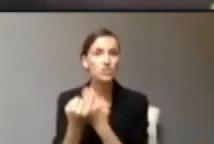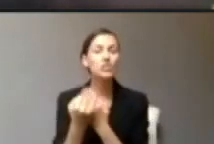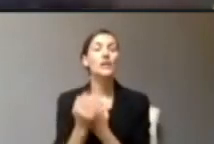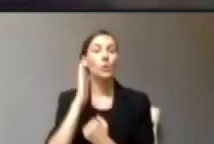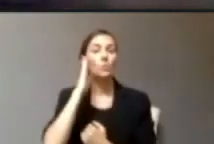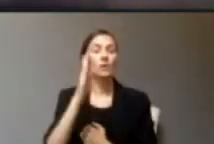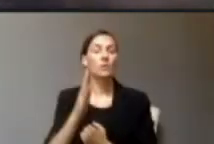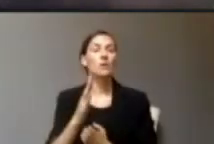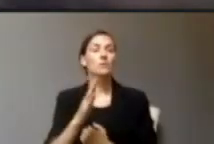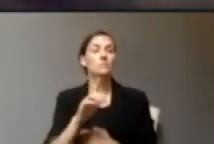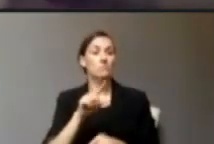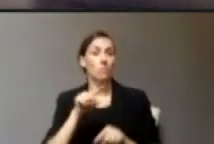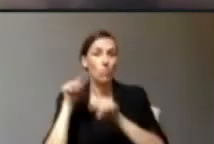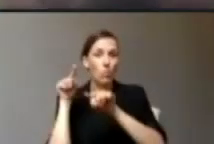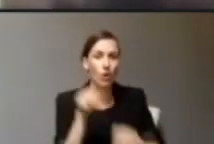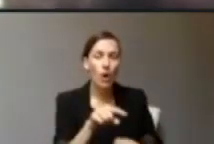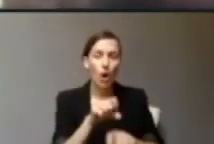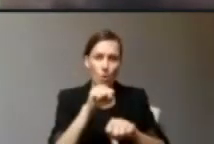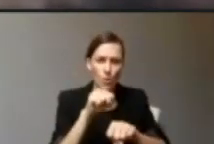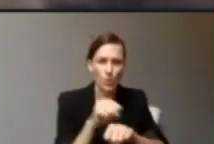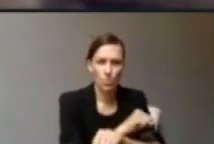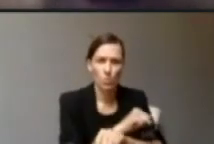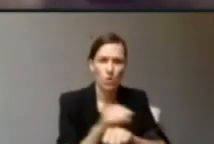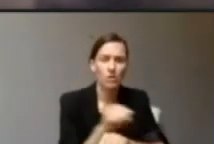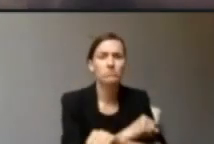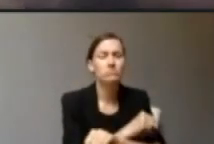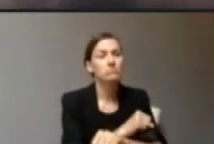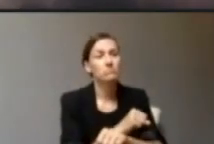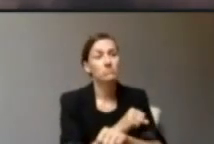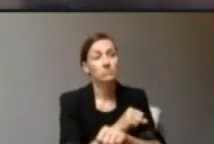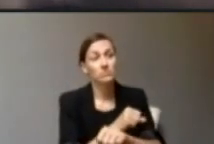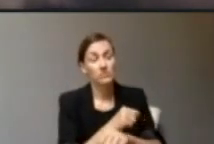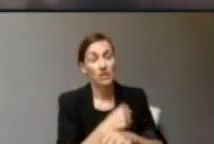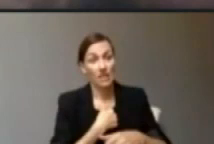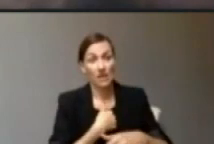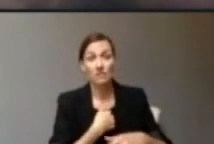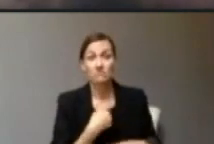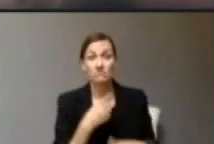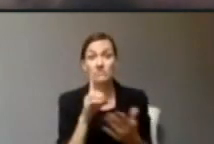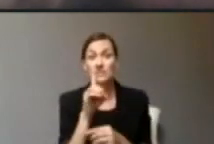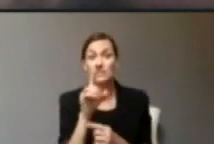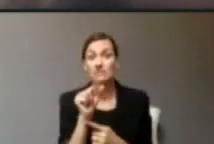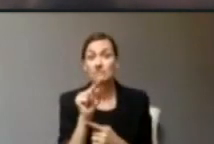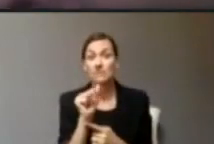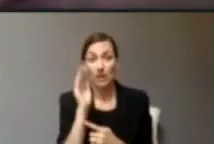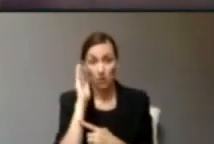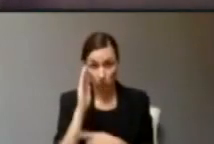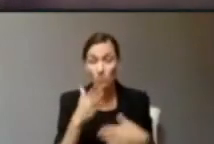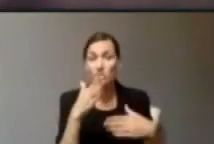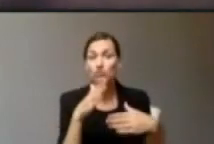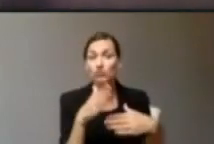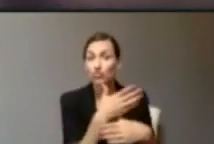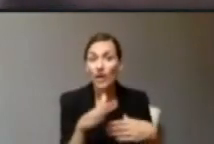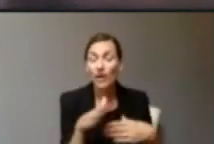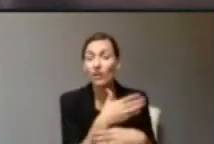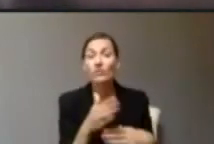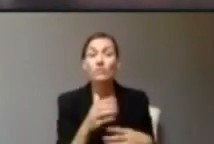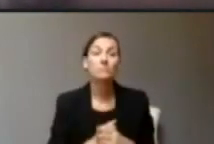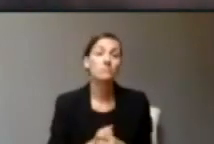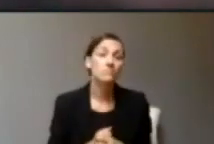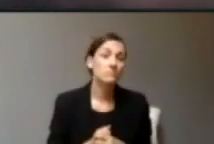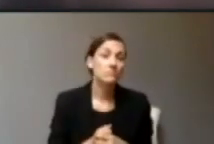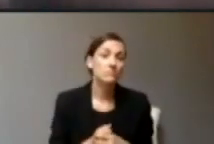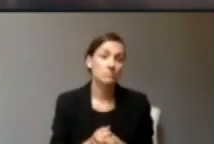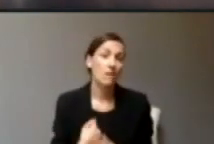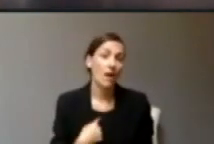work on the project. And when we've gotten to a certain point, we will share the data with the community. And, you know,